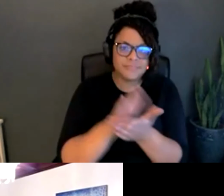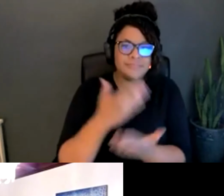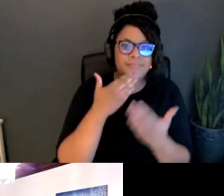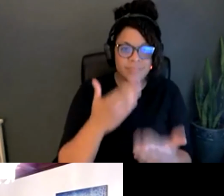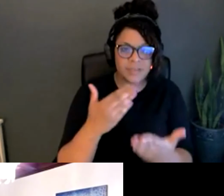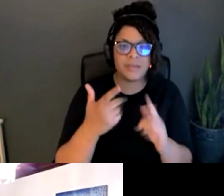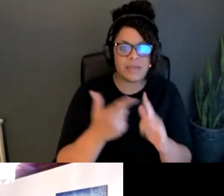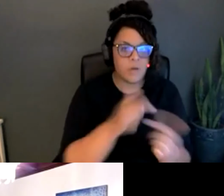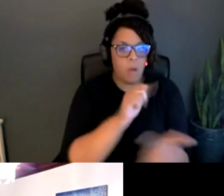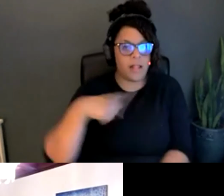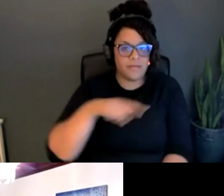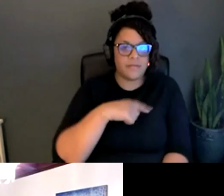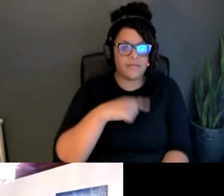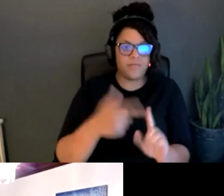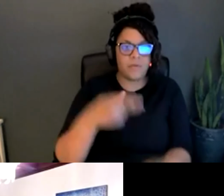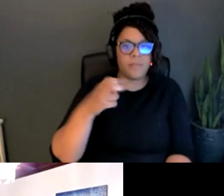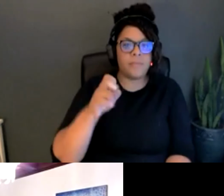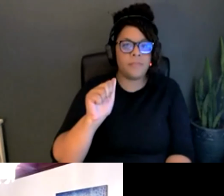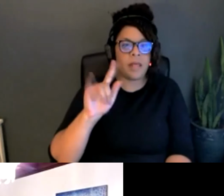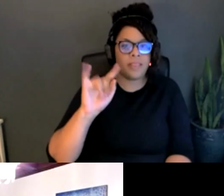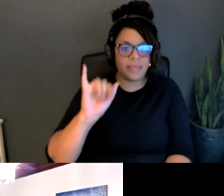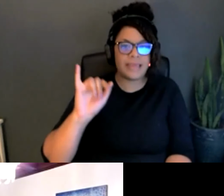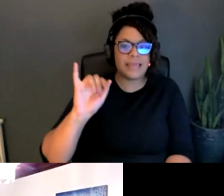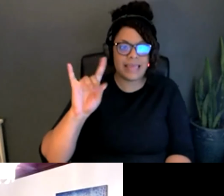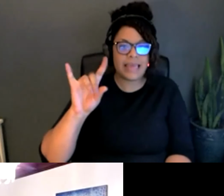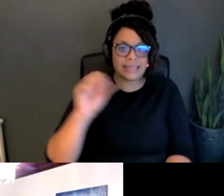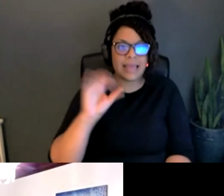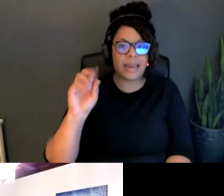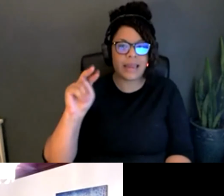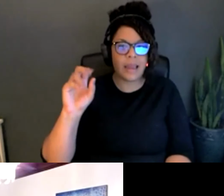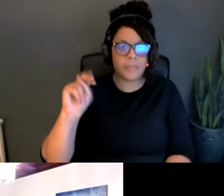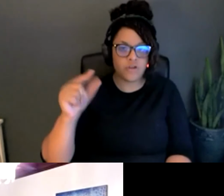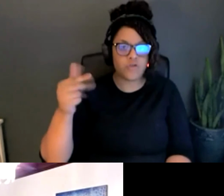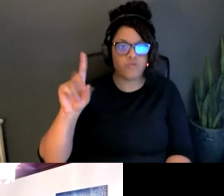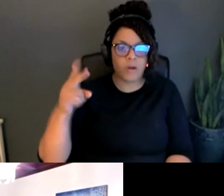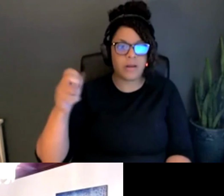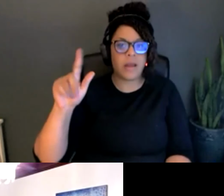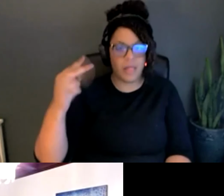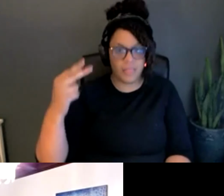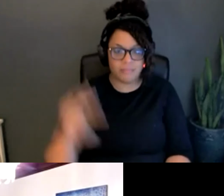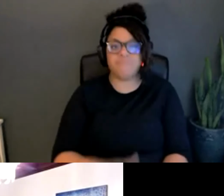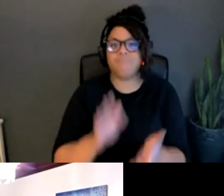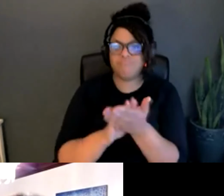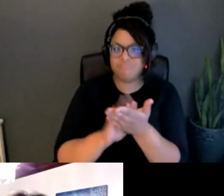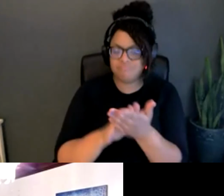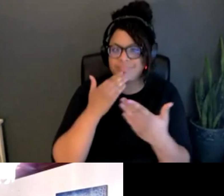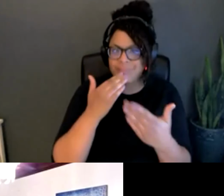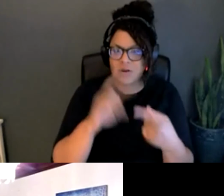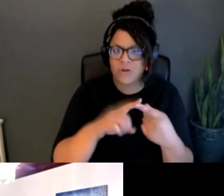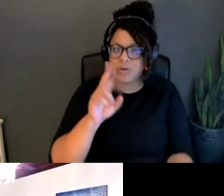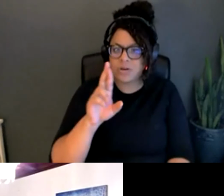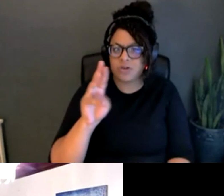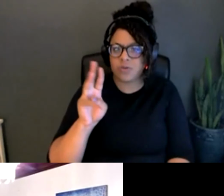from all of us at Healthi Kids and from Common Ground Health to Dr. Brian Wright, to I know everybody on the call this